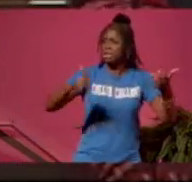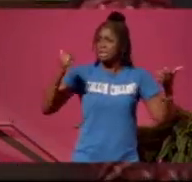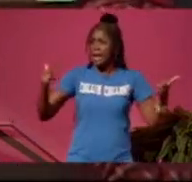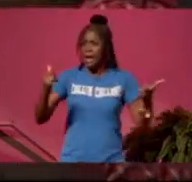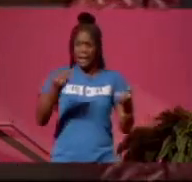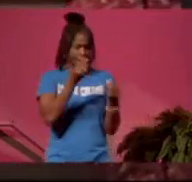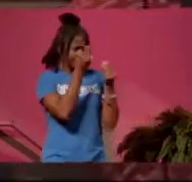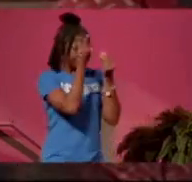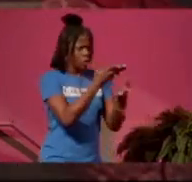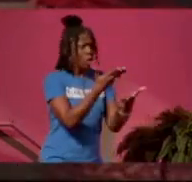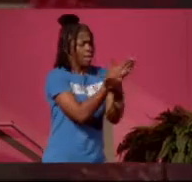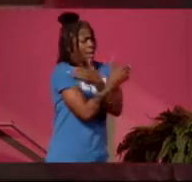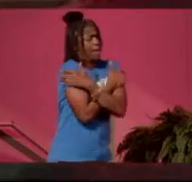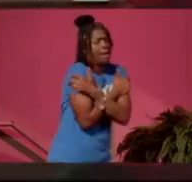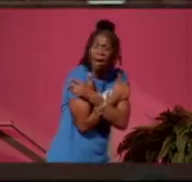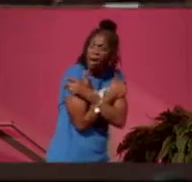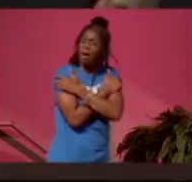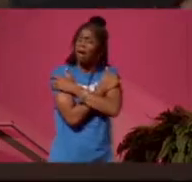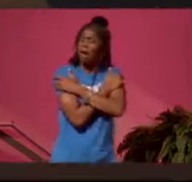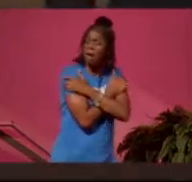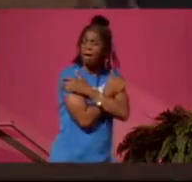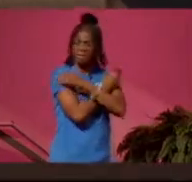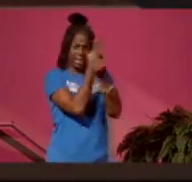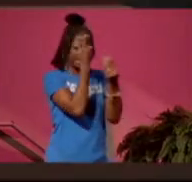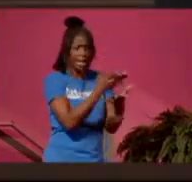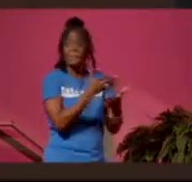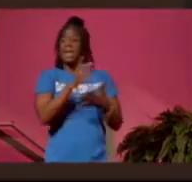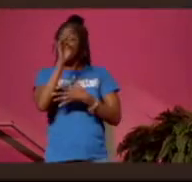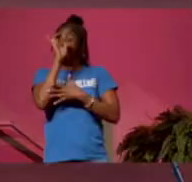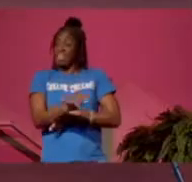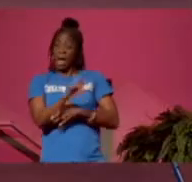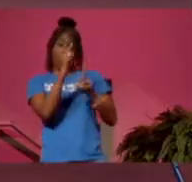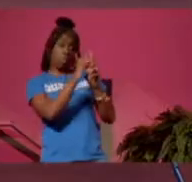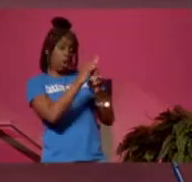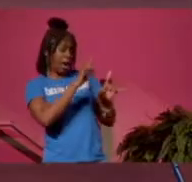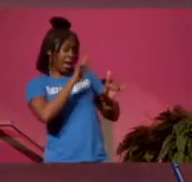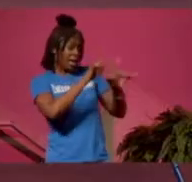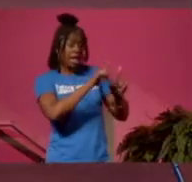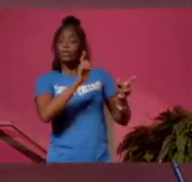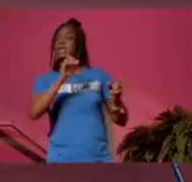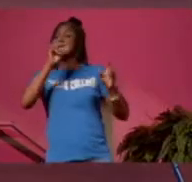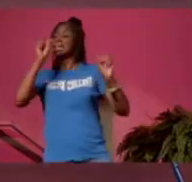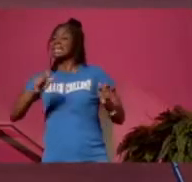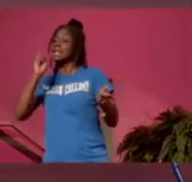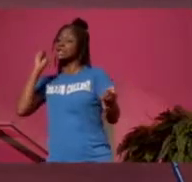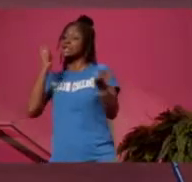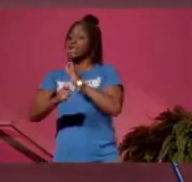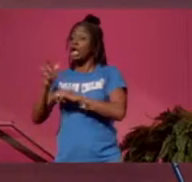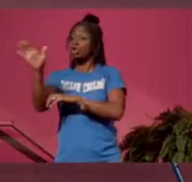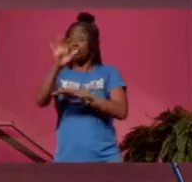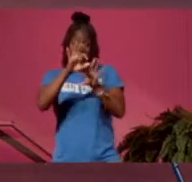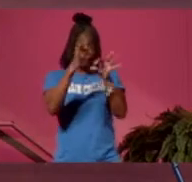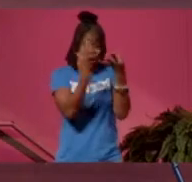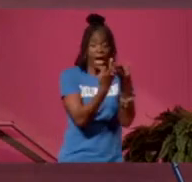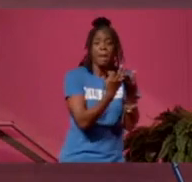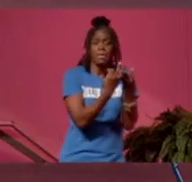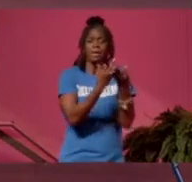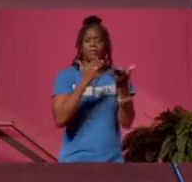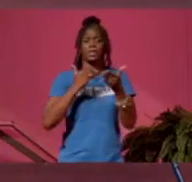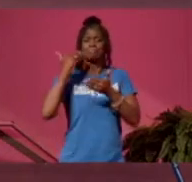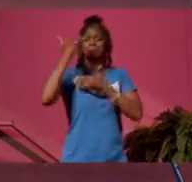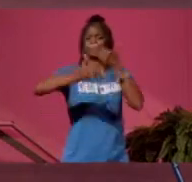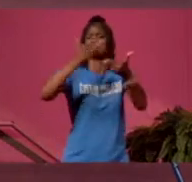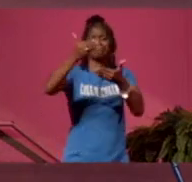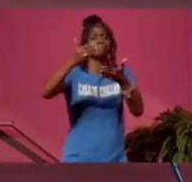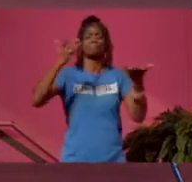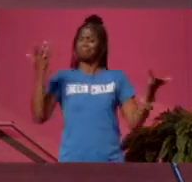there. That word can change your family for the next 1,000 years. Come on, tell